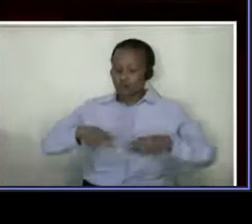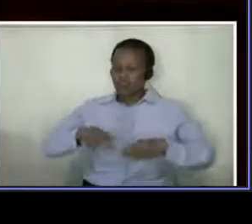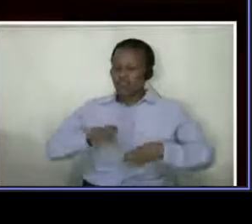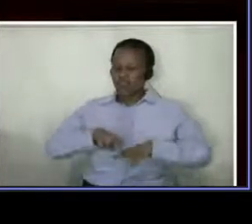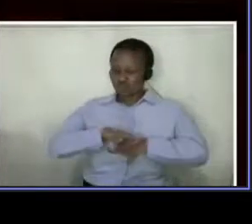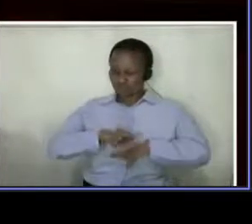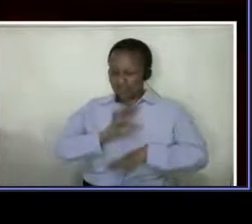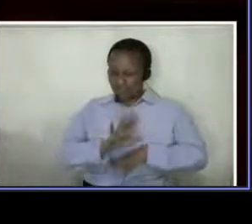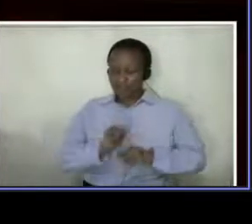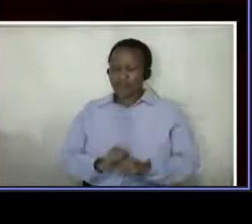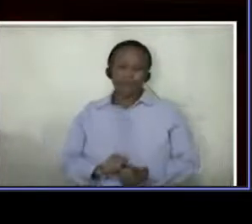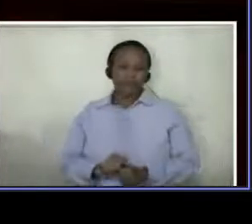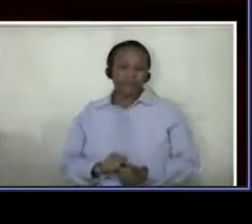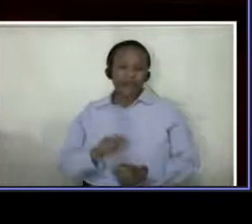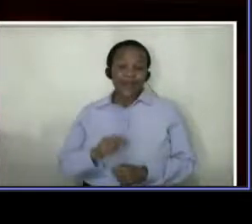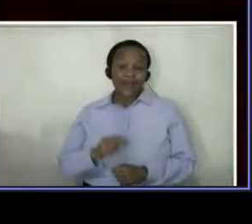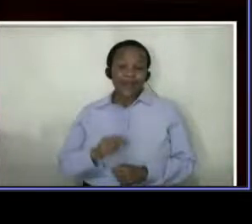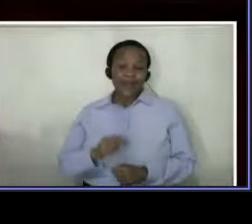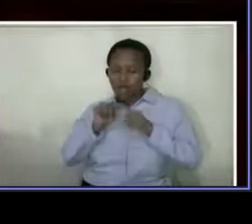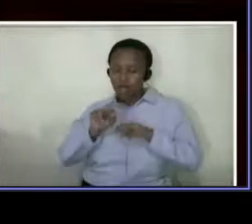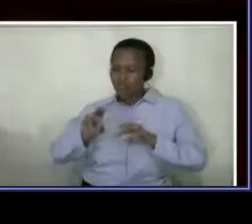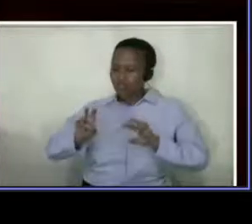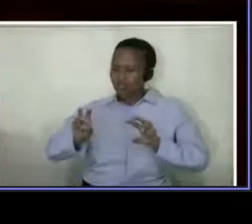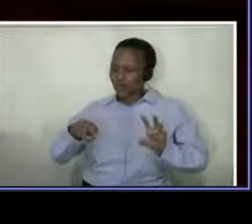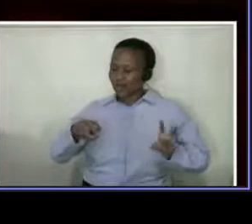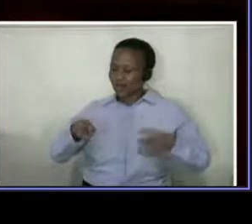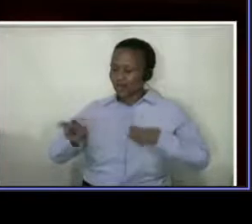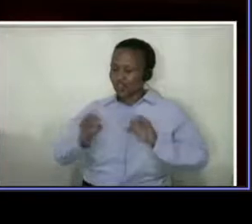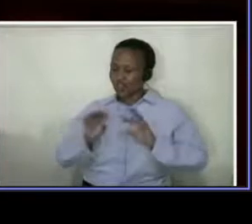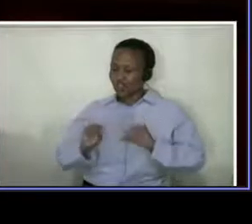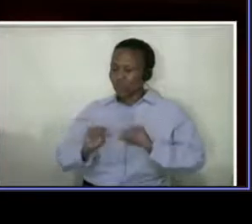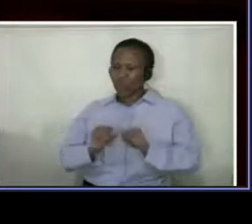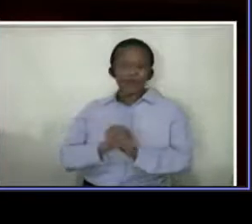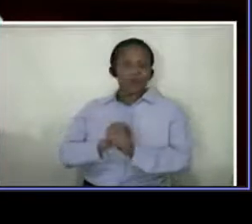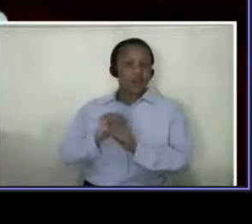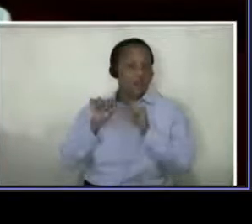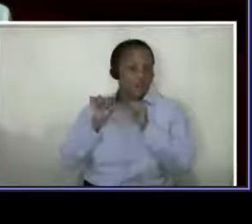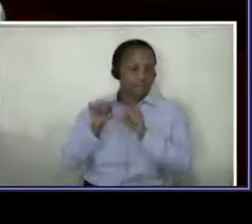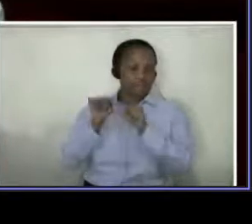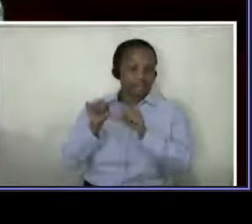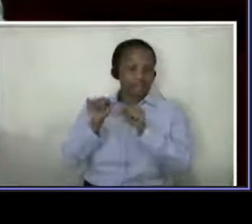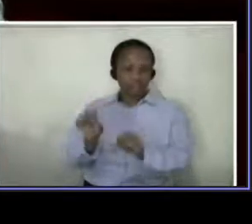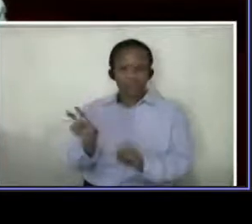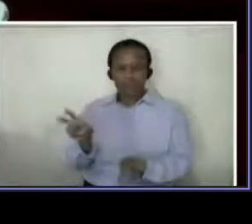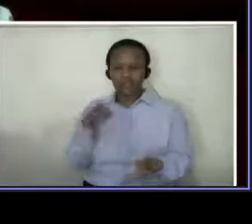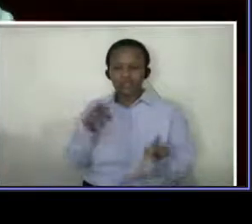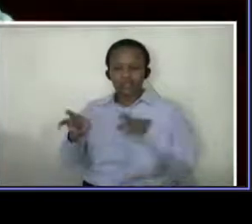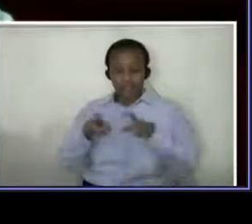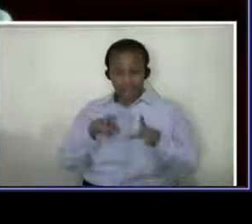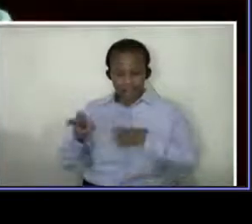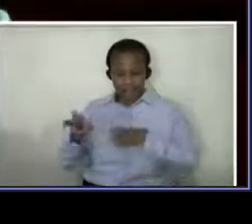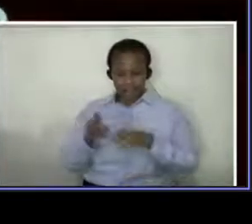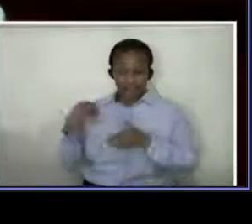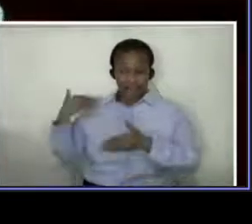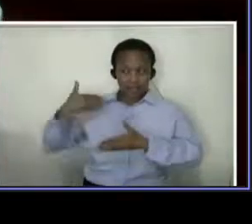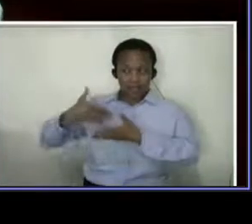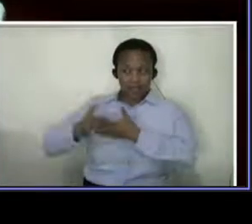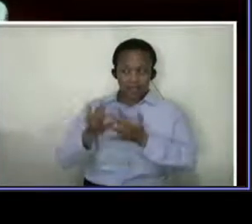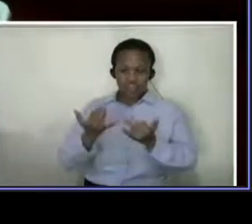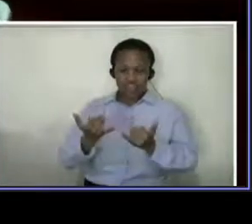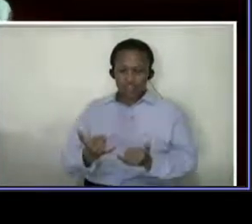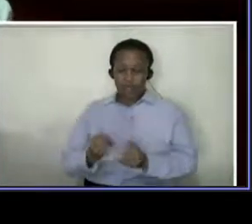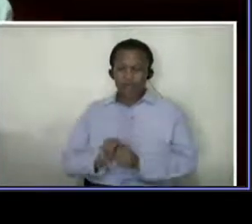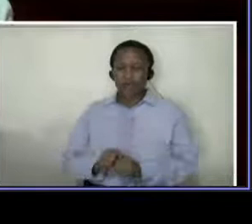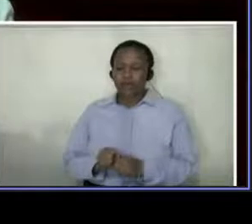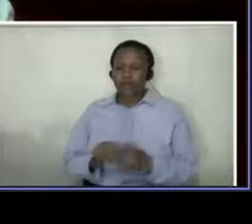The enemy never stopped stealing from us. It continues to steal from us to this very day. It is now even stealing the